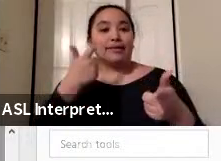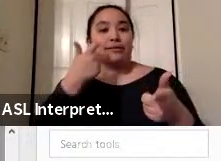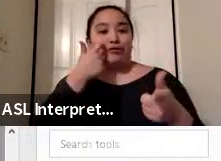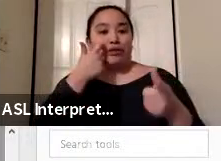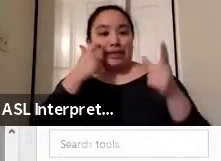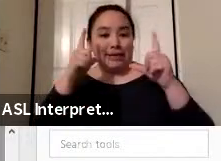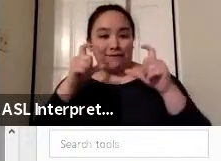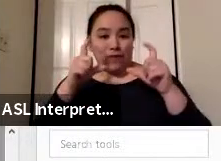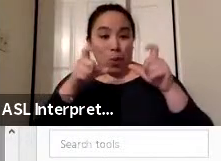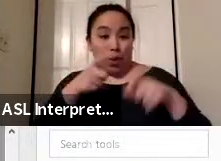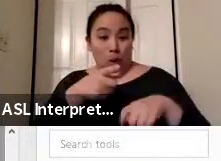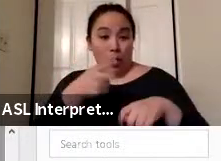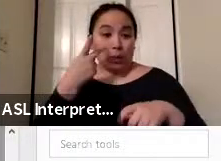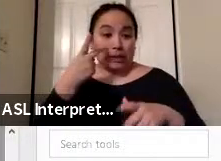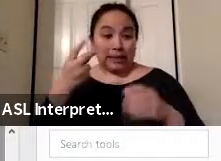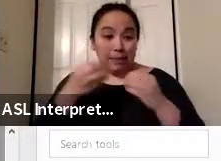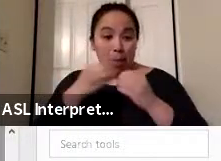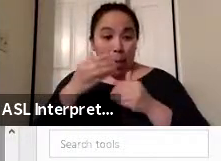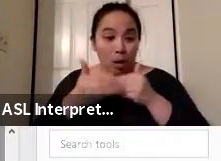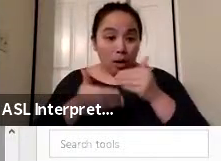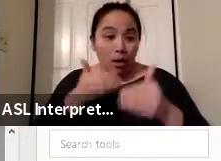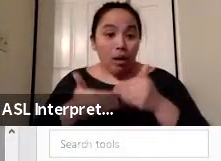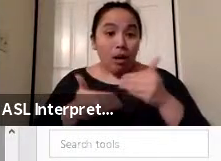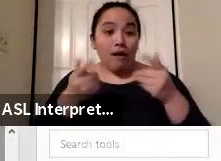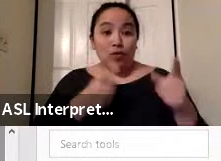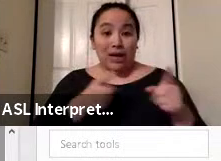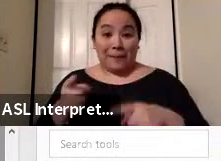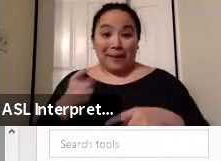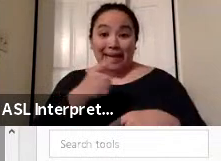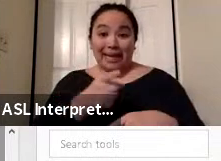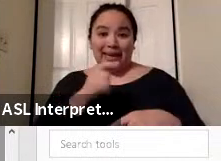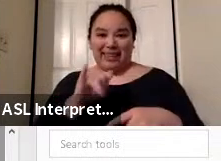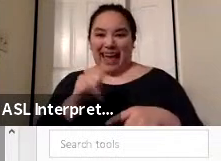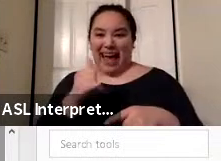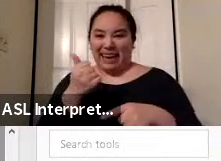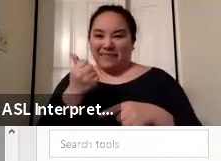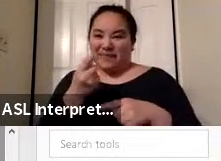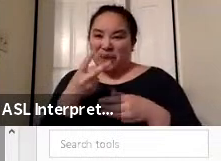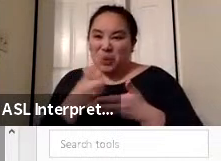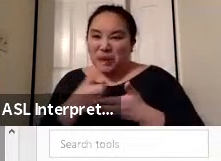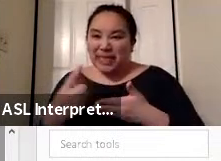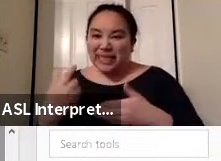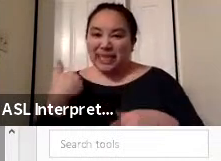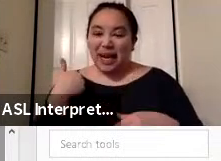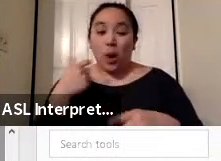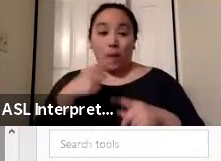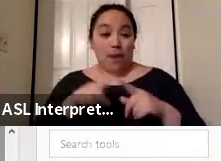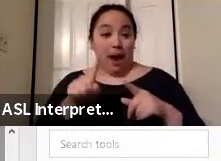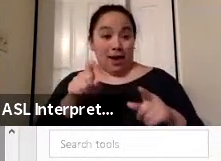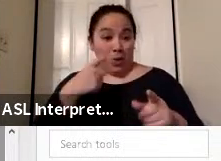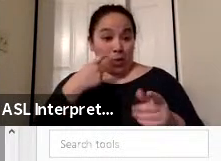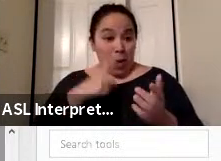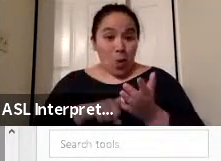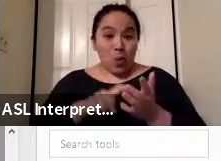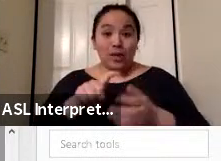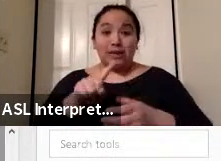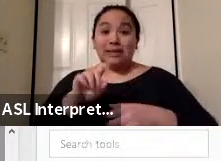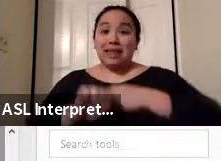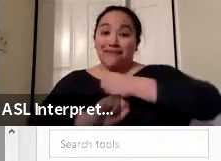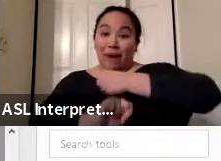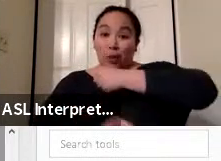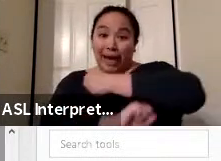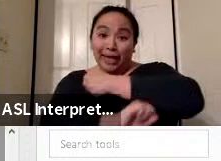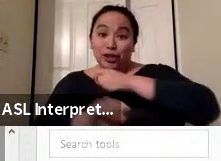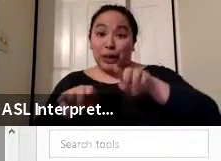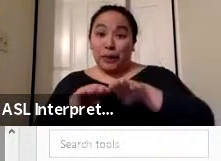There is activity in construction happening out there. This is probably a couple weeks old now, but you as you can see, the foundation is going in, and